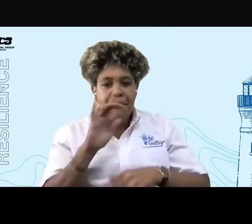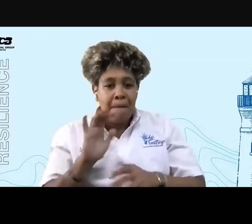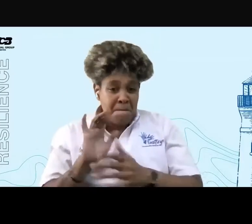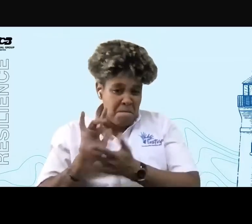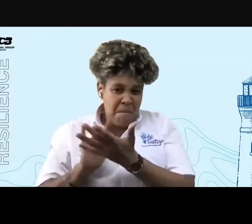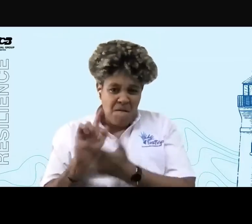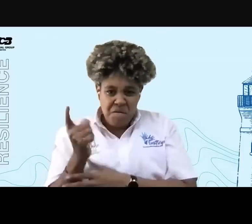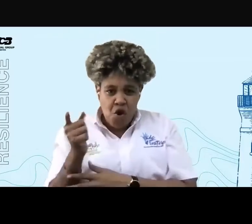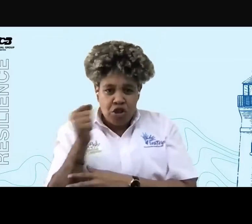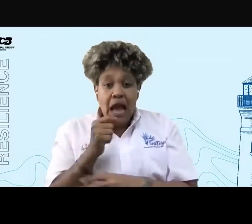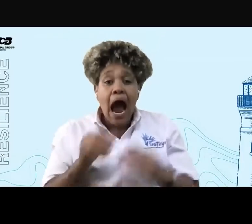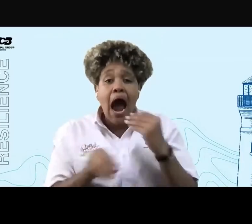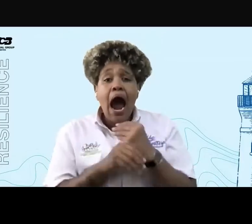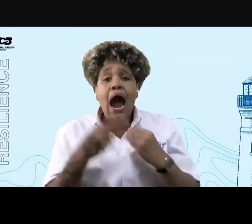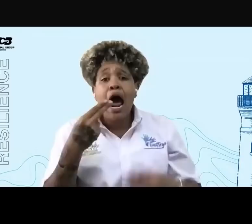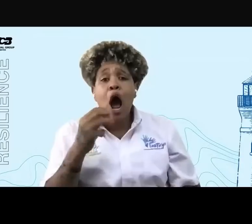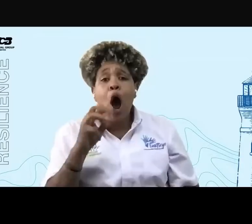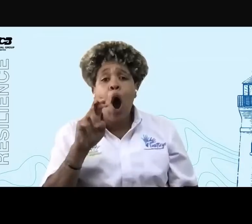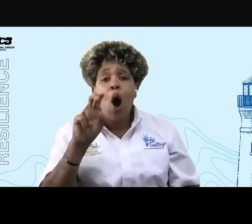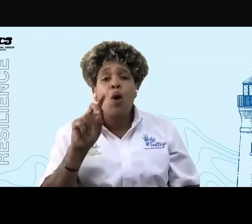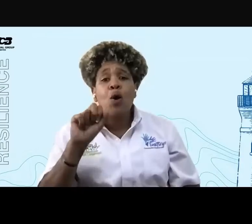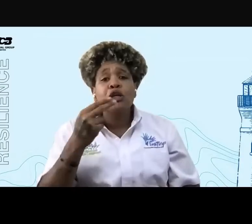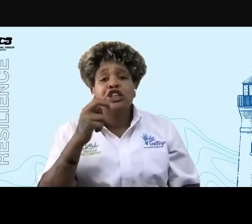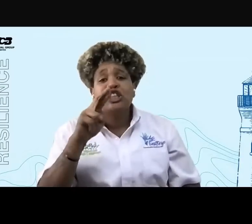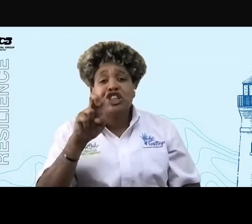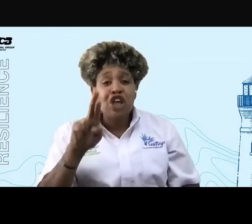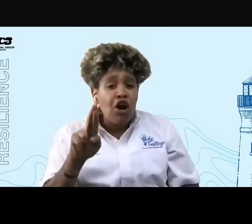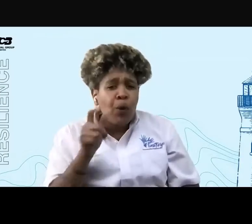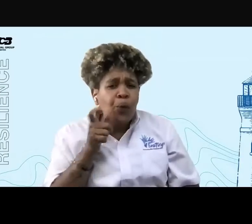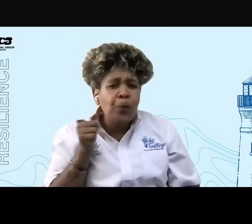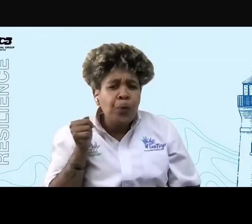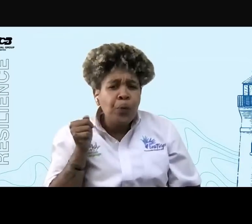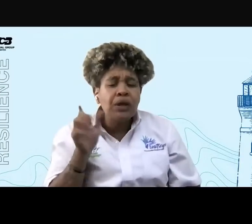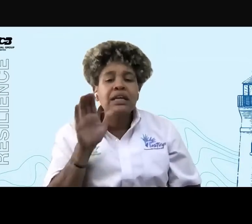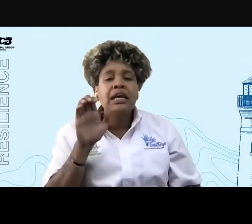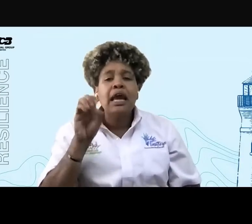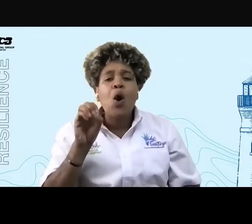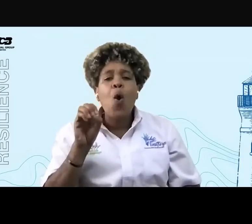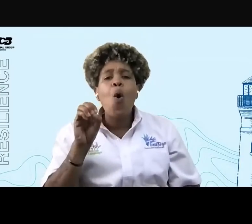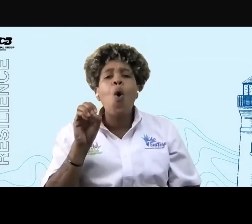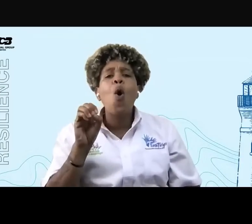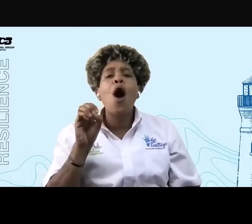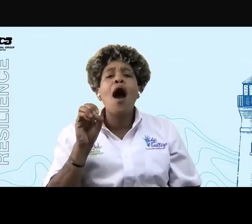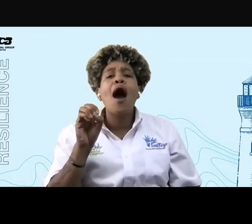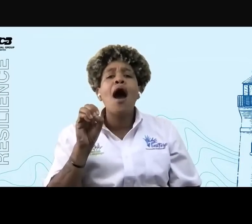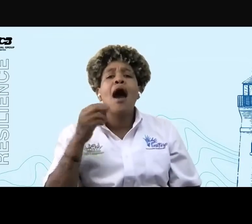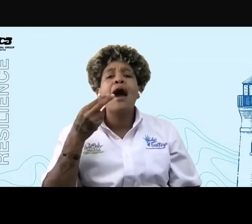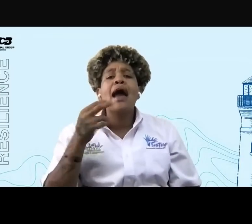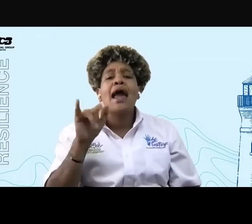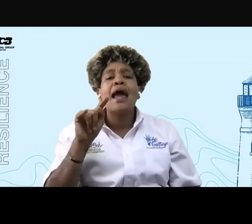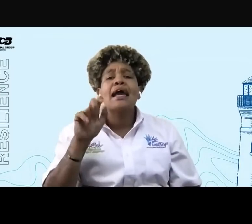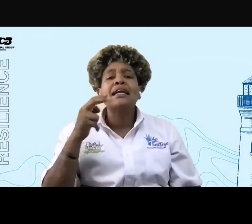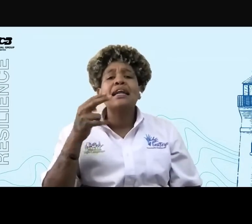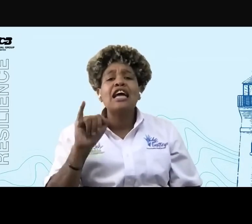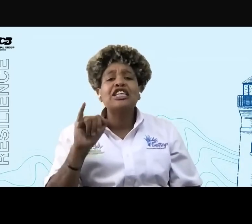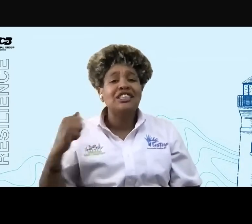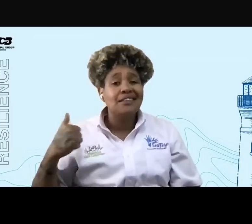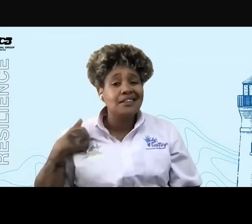added Howard Shearer, who is the CEO of Hitachi